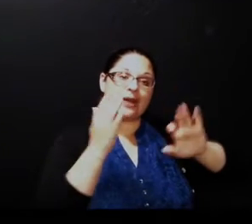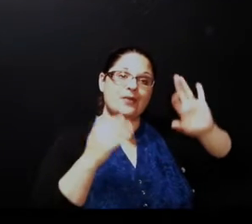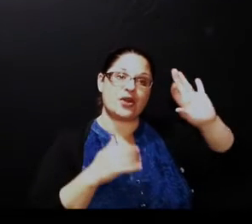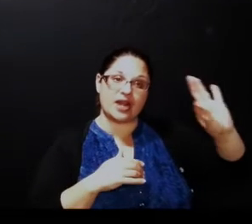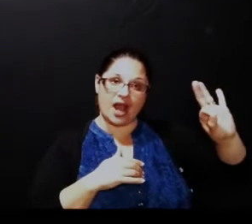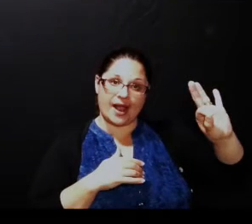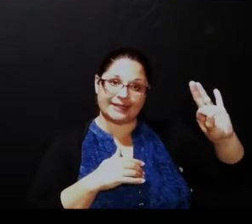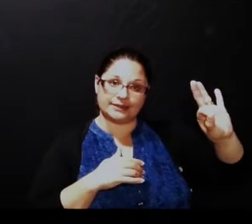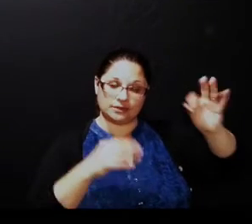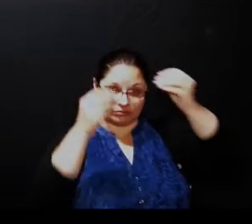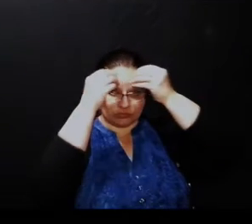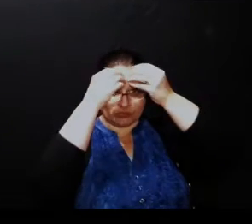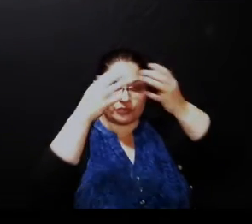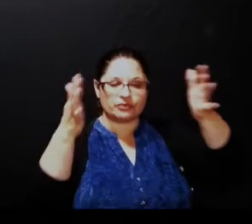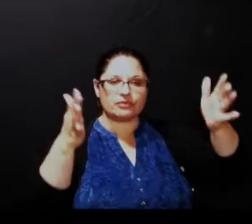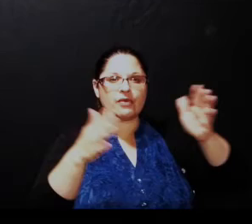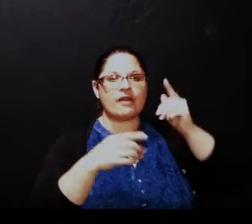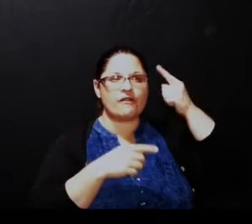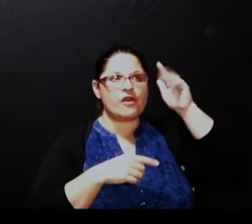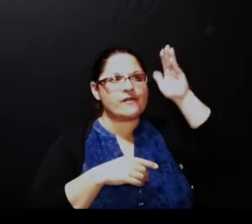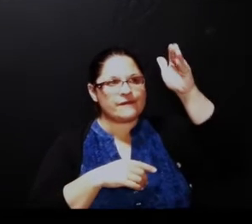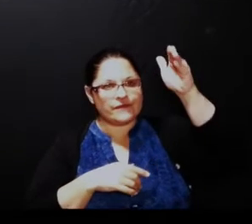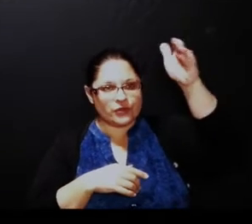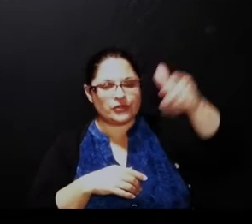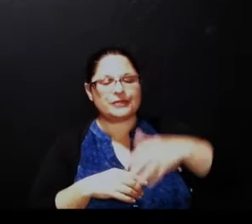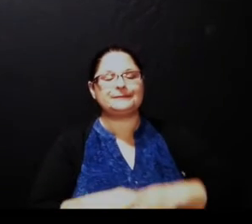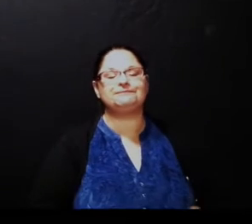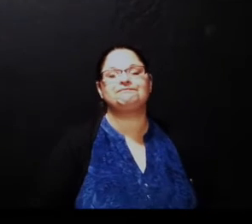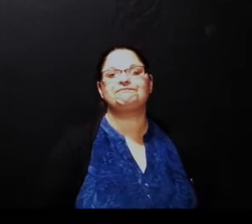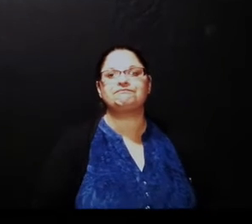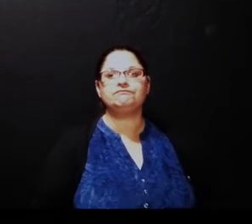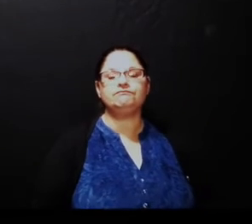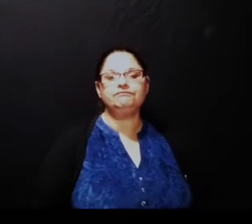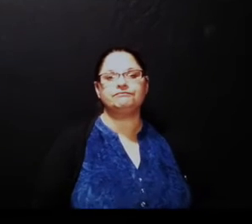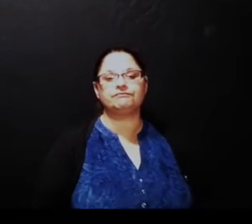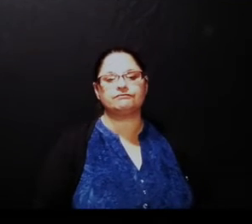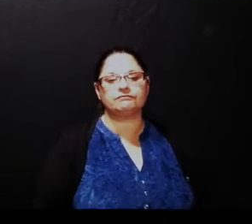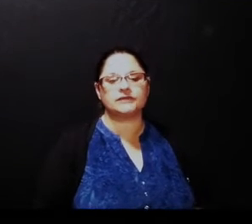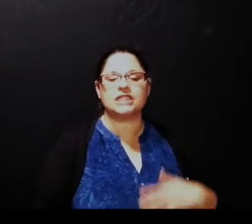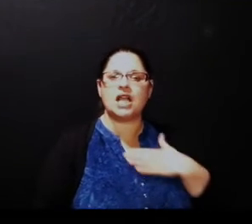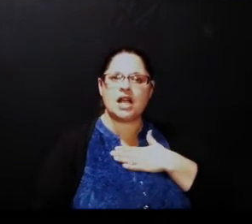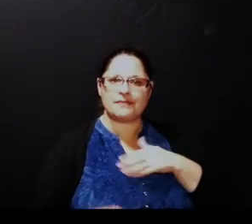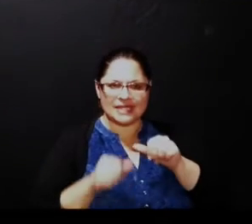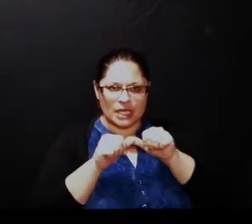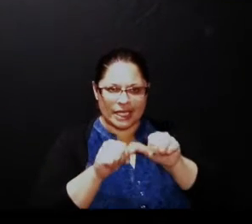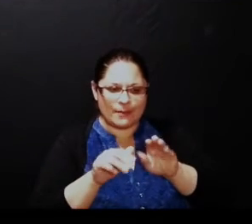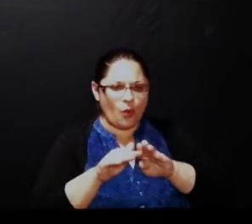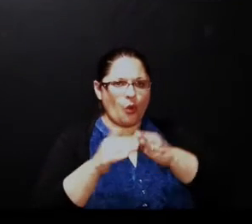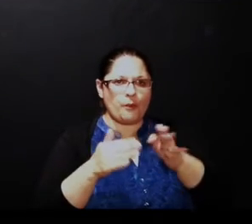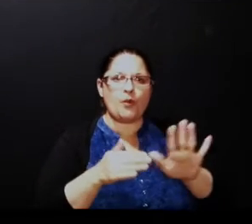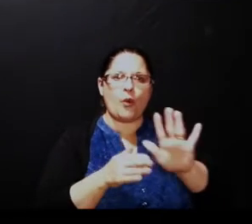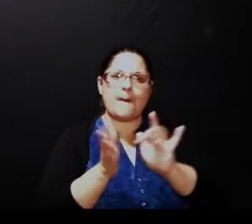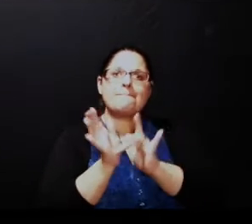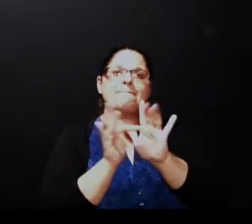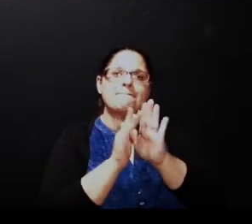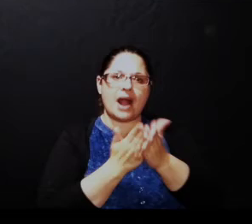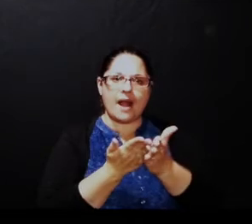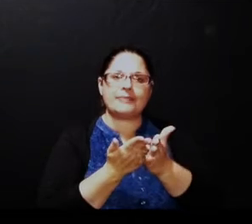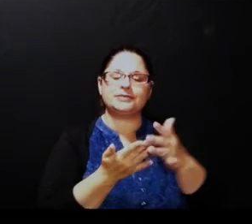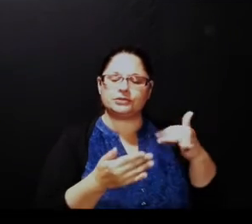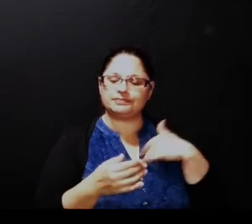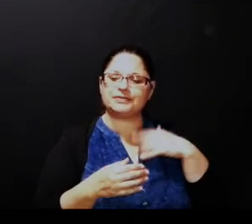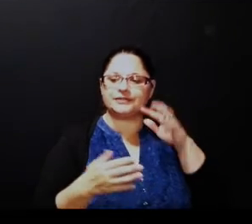you open your Bible now, whether it's here in the sanctuary or there at home or where you are today, keep it open through the sermon. I'm going to refer to